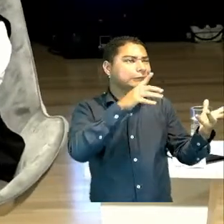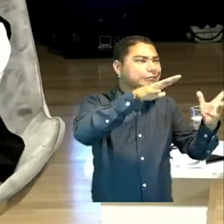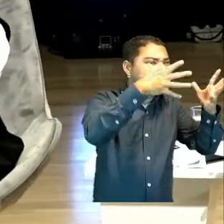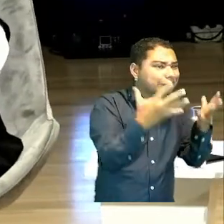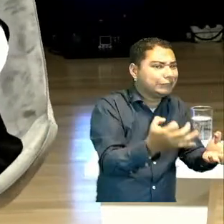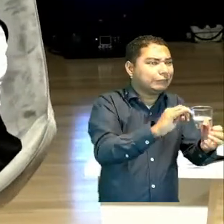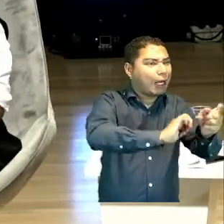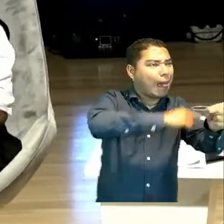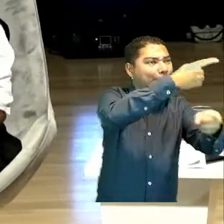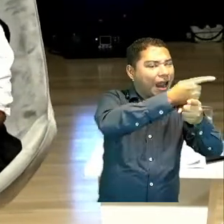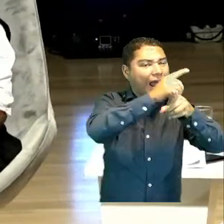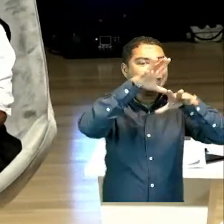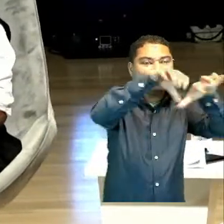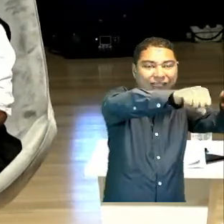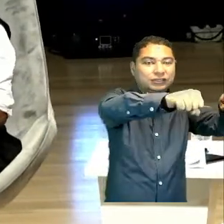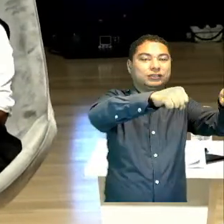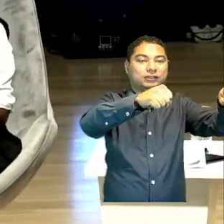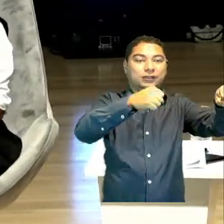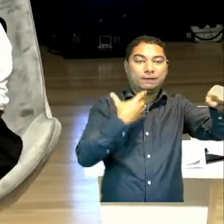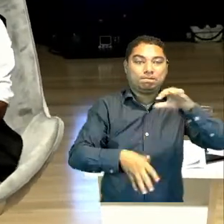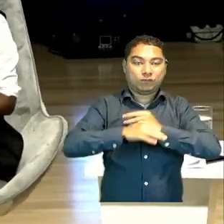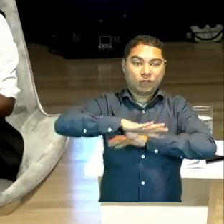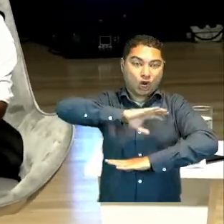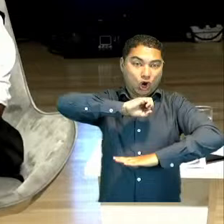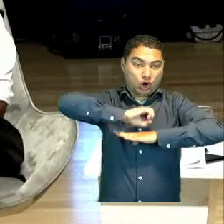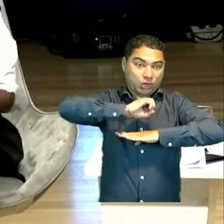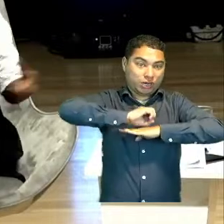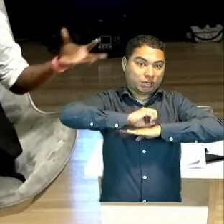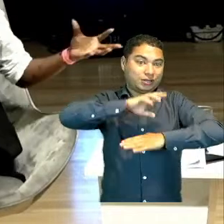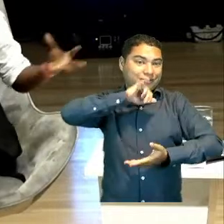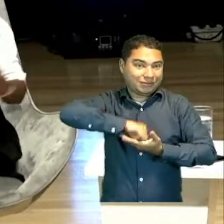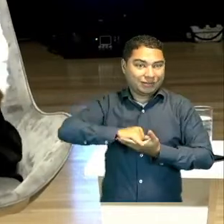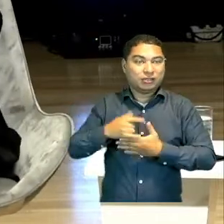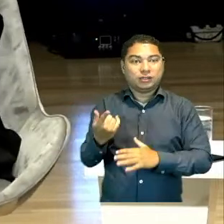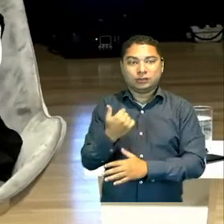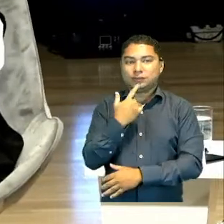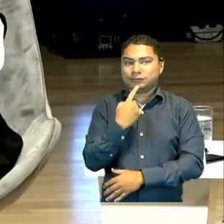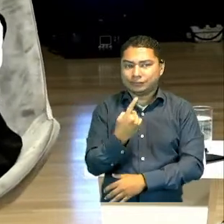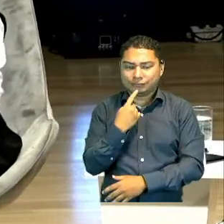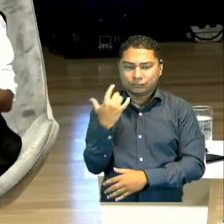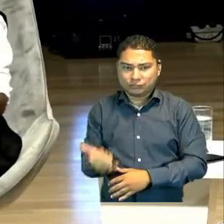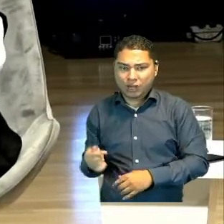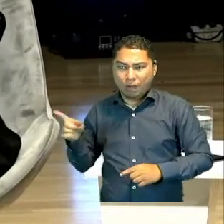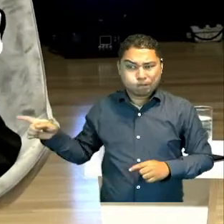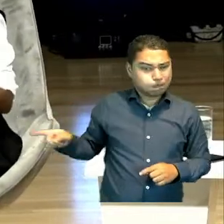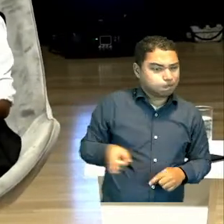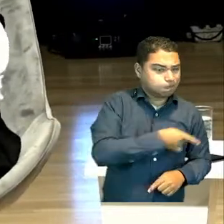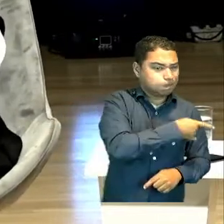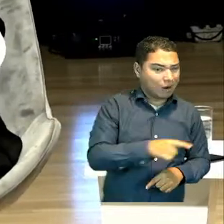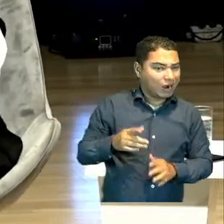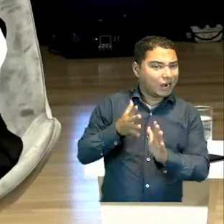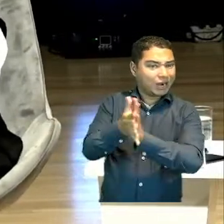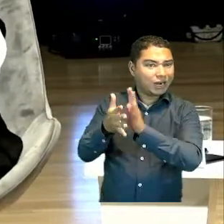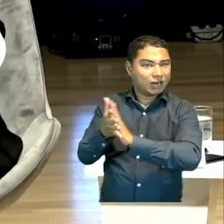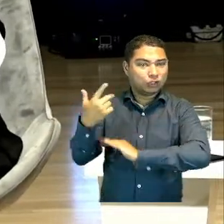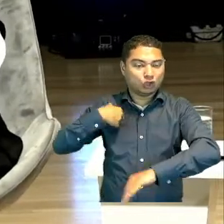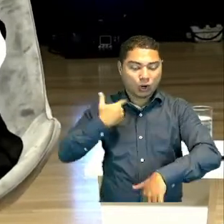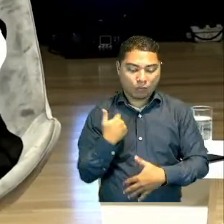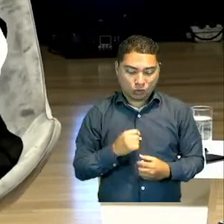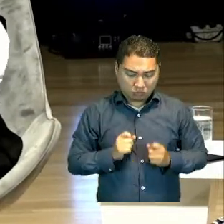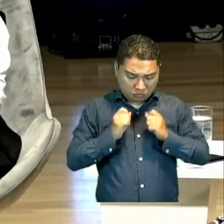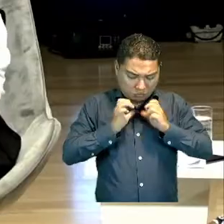eat the whole world just a bite at a time. And from the org that I work with and through dancing